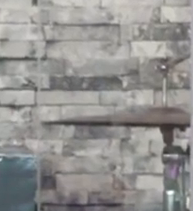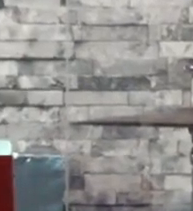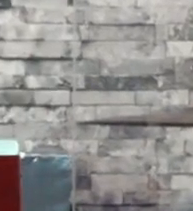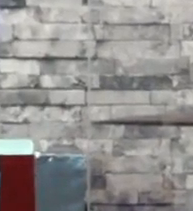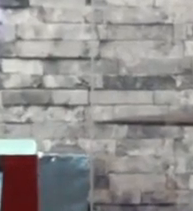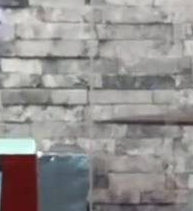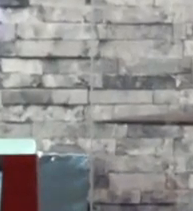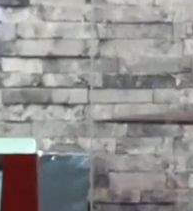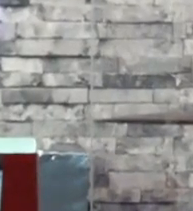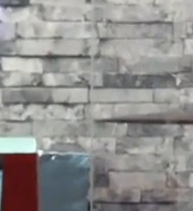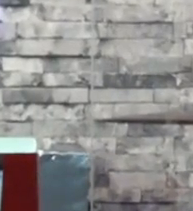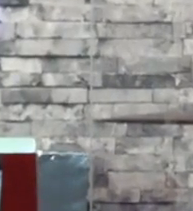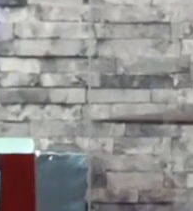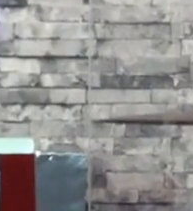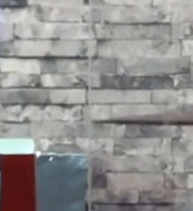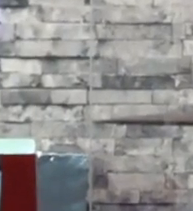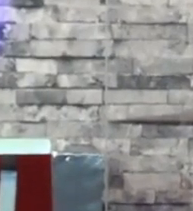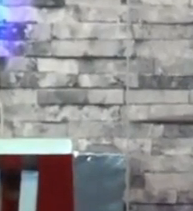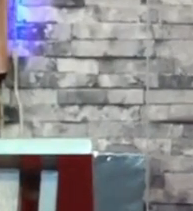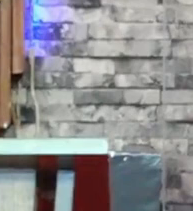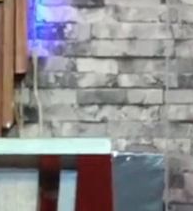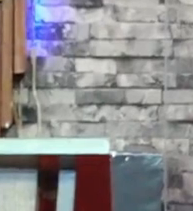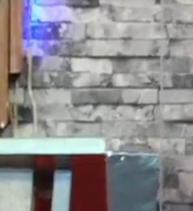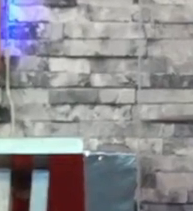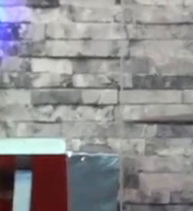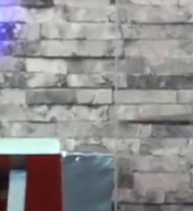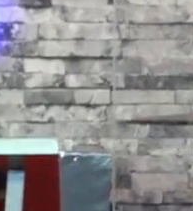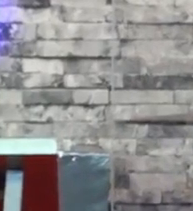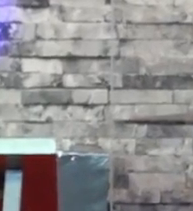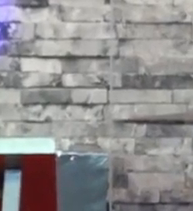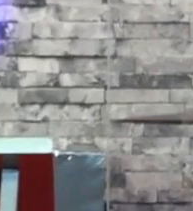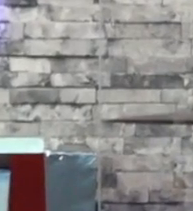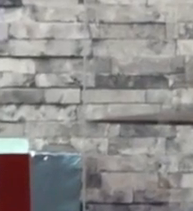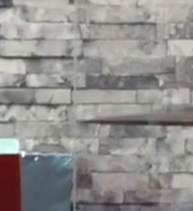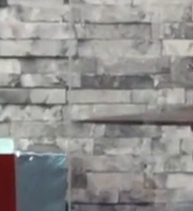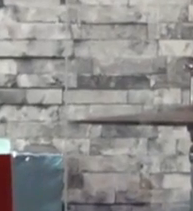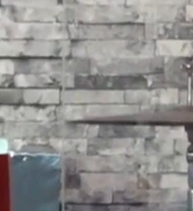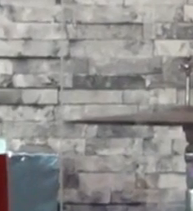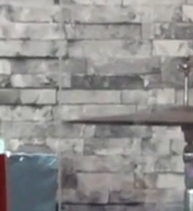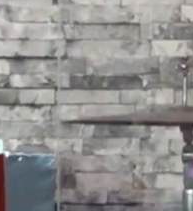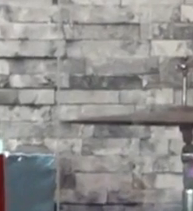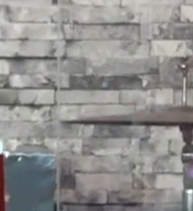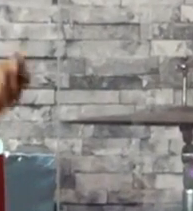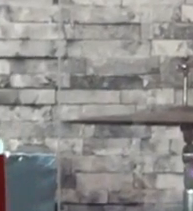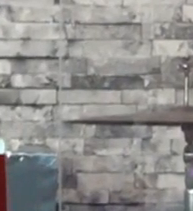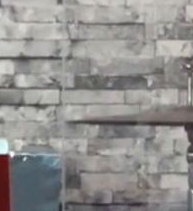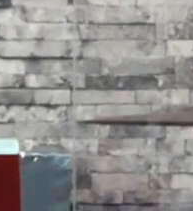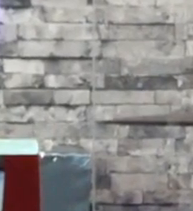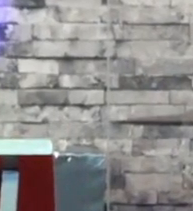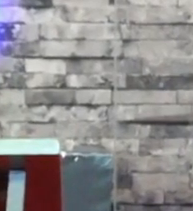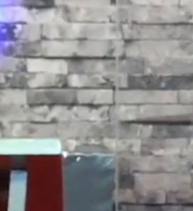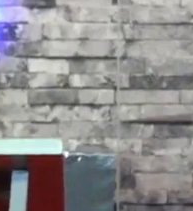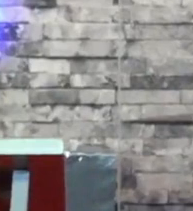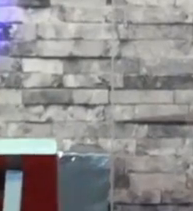traveling from Judea to Galilee. Biblia sema kwamba Yesu alikuwa anasafiri toka Judea kwenda Galilee. And by the way, the topic